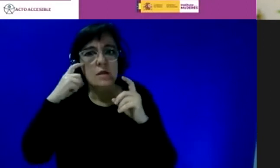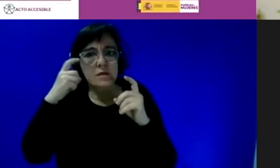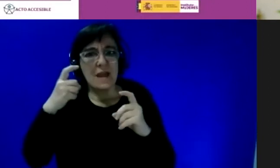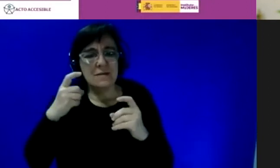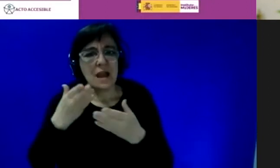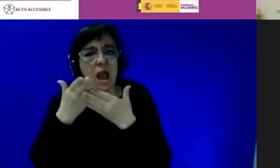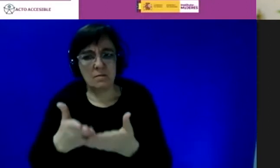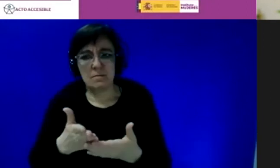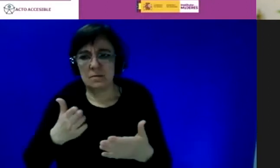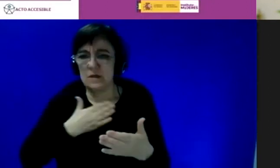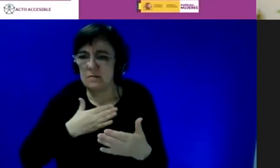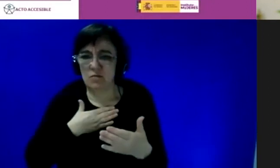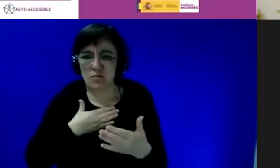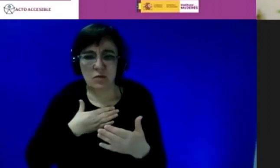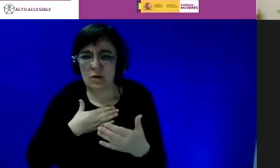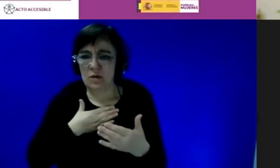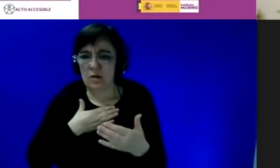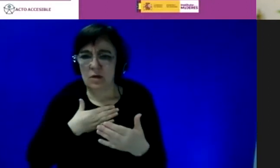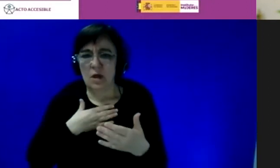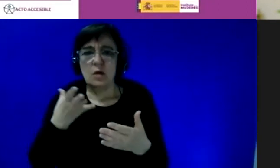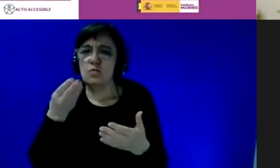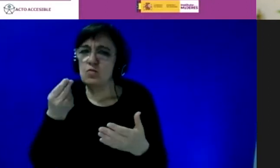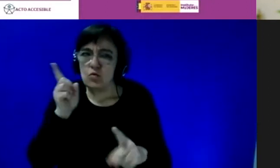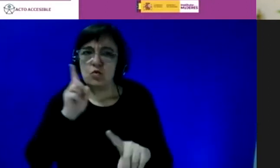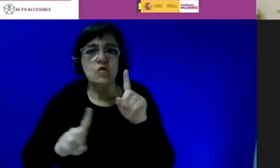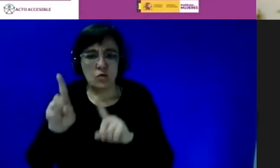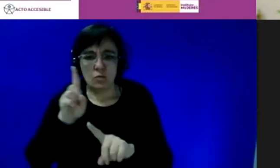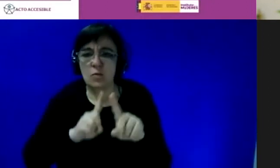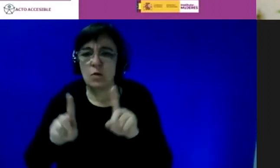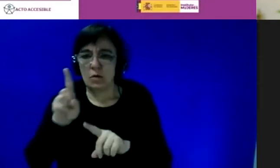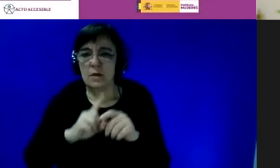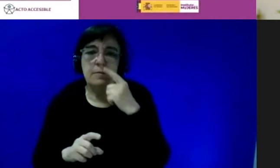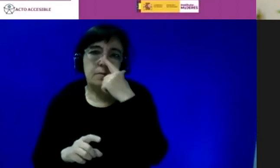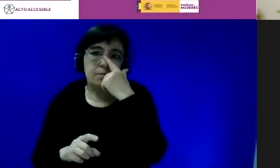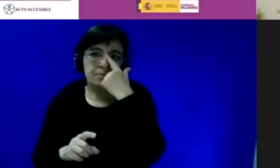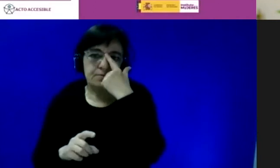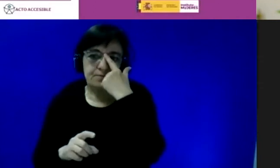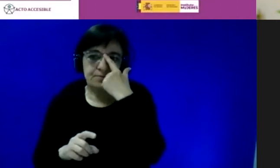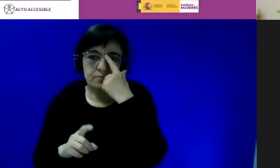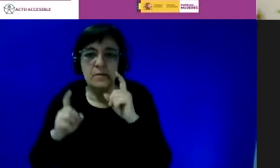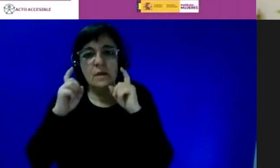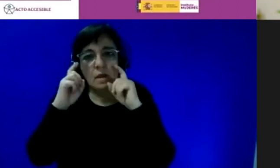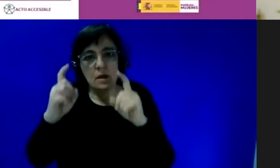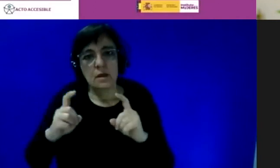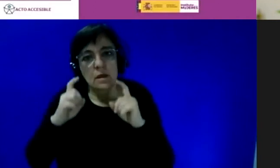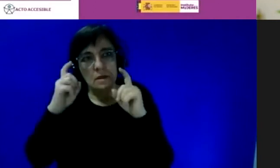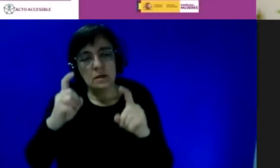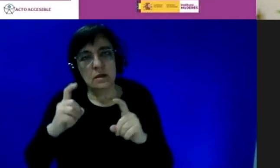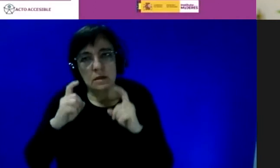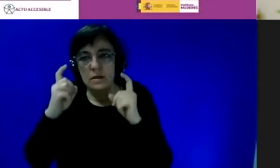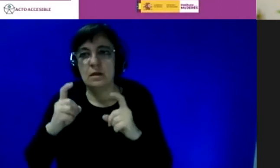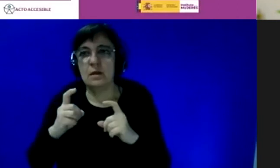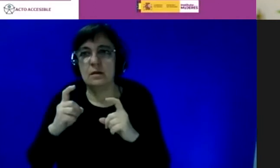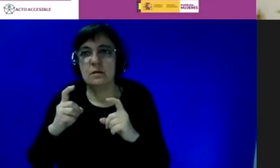gasoline, because even when they take some food or some medicine, it's a problem to